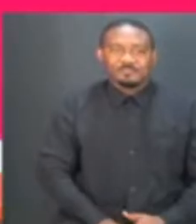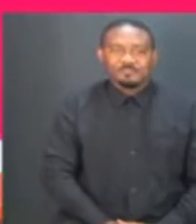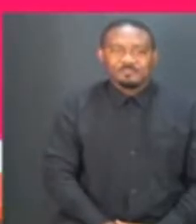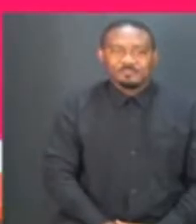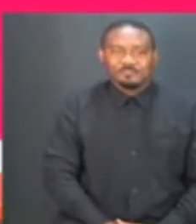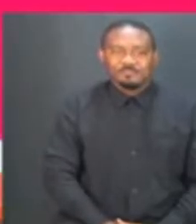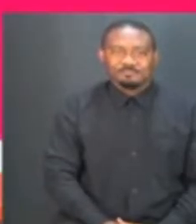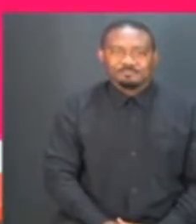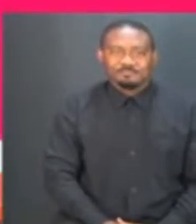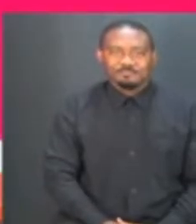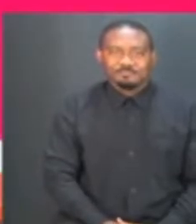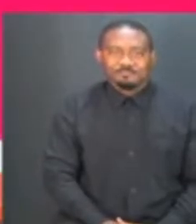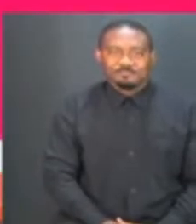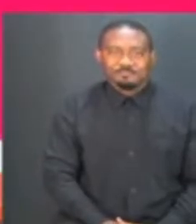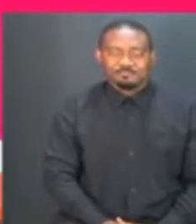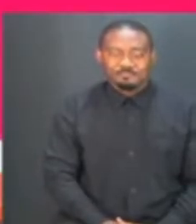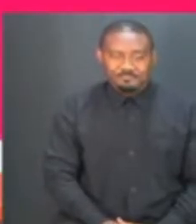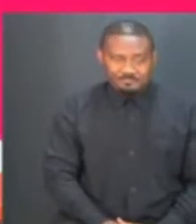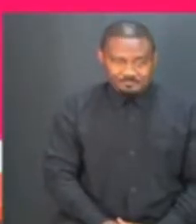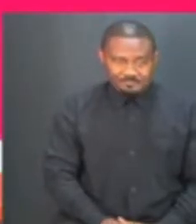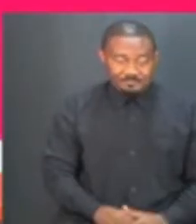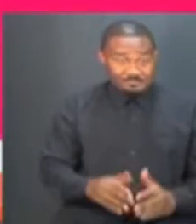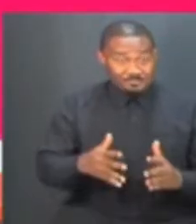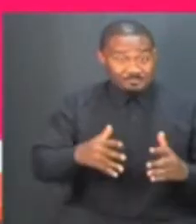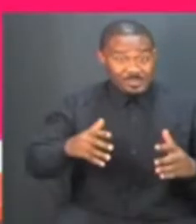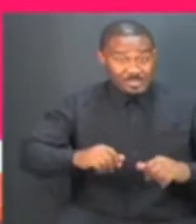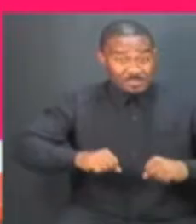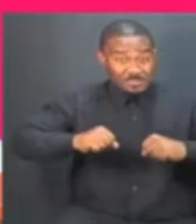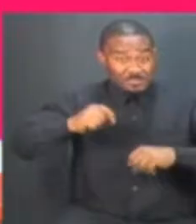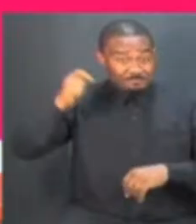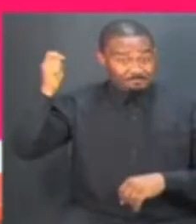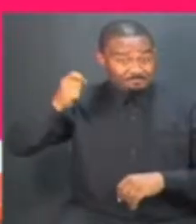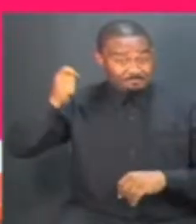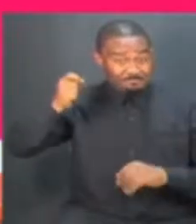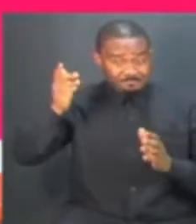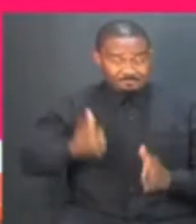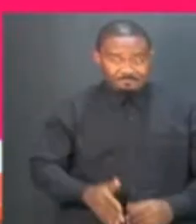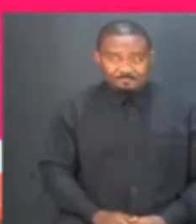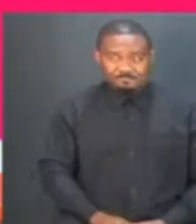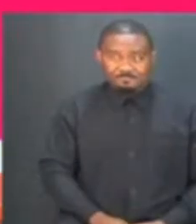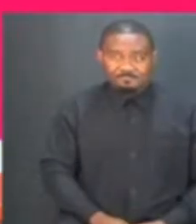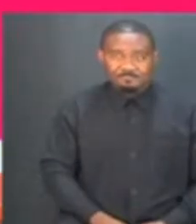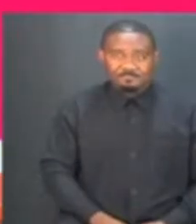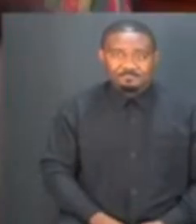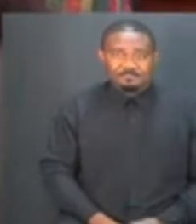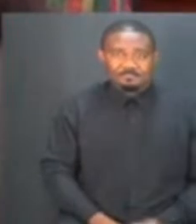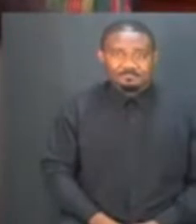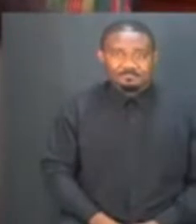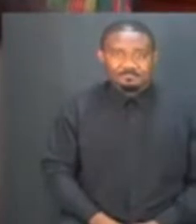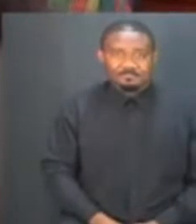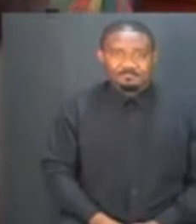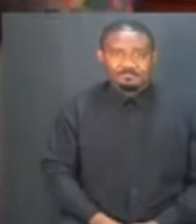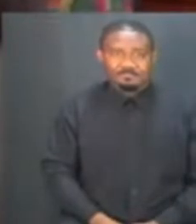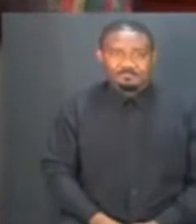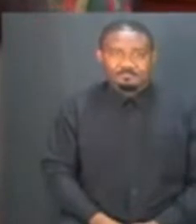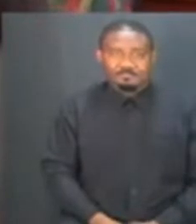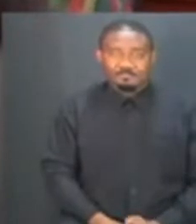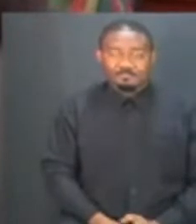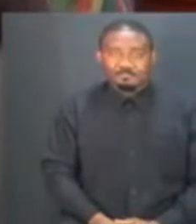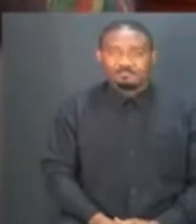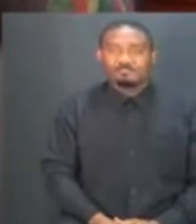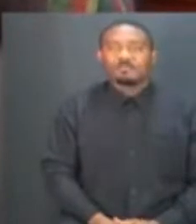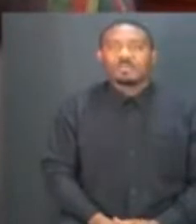Yes, majority chief whip. Speaker, by practice,